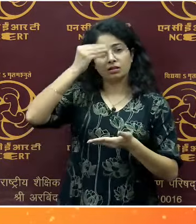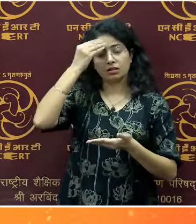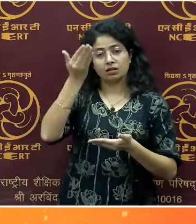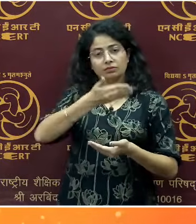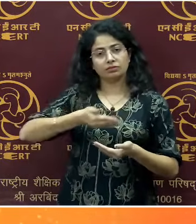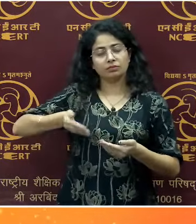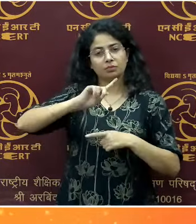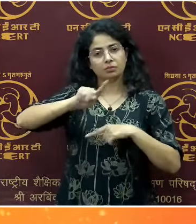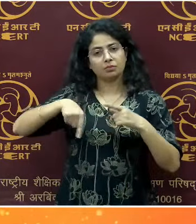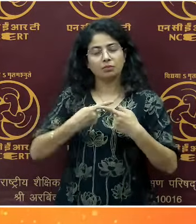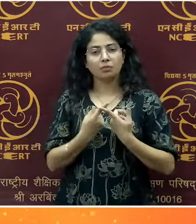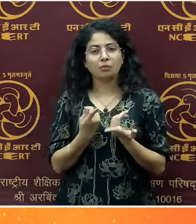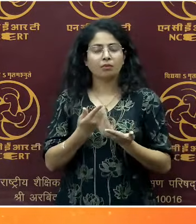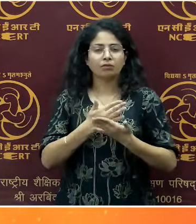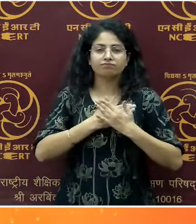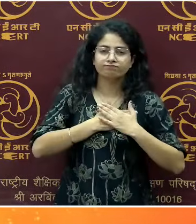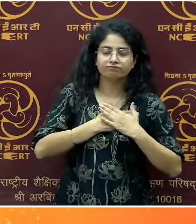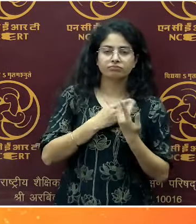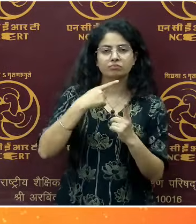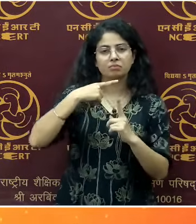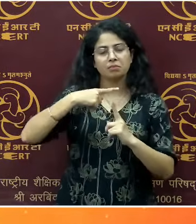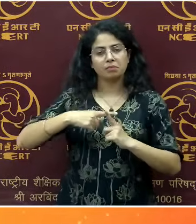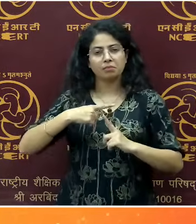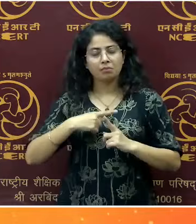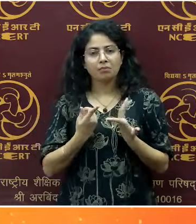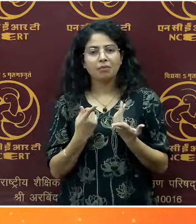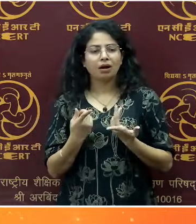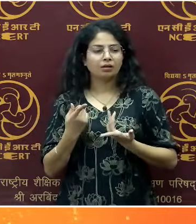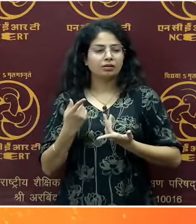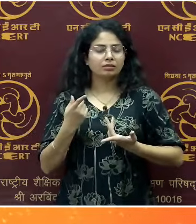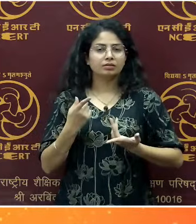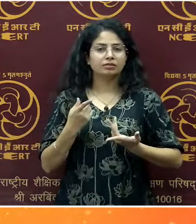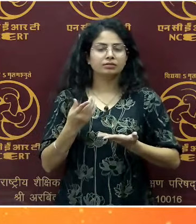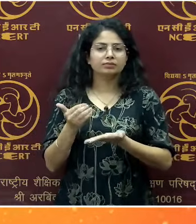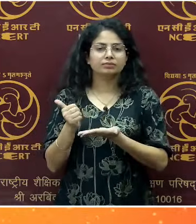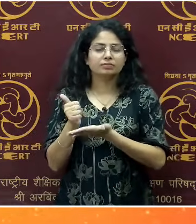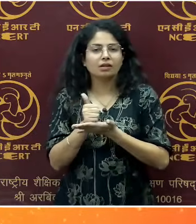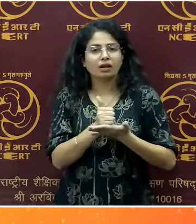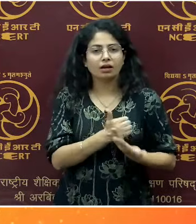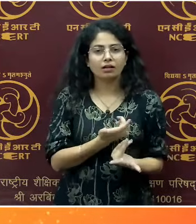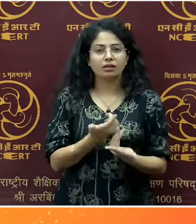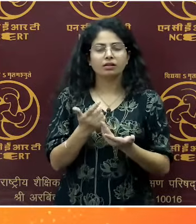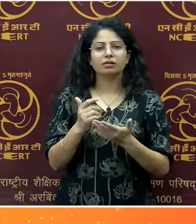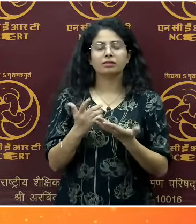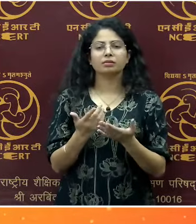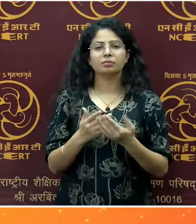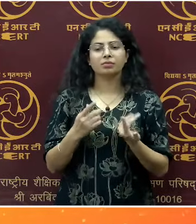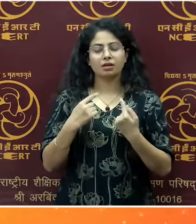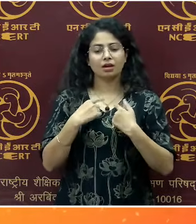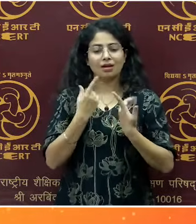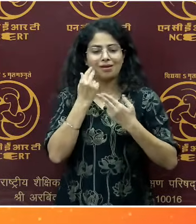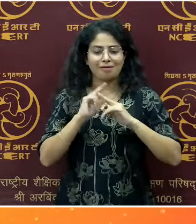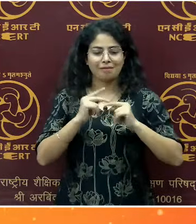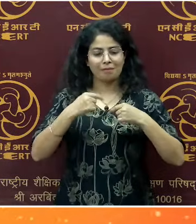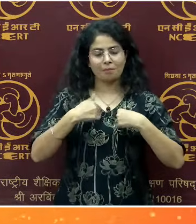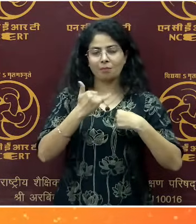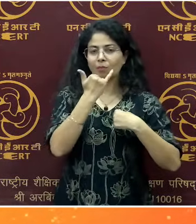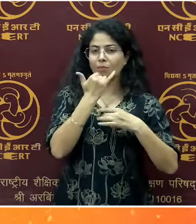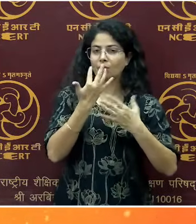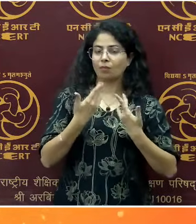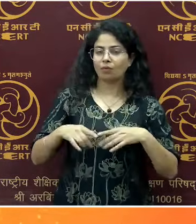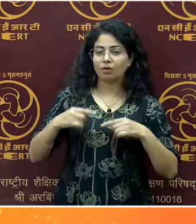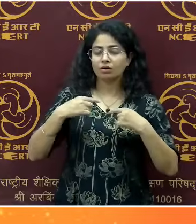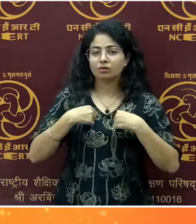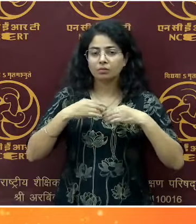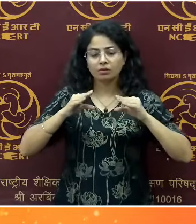learned about kindness, you have learned Compassion. about the compassion, you have learned about realizing your mistake. It is not that, so what if